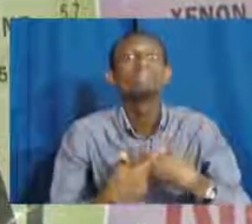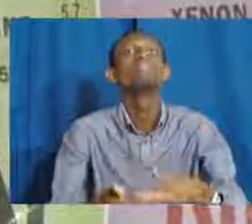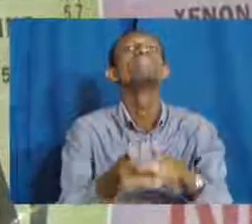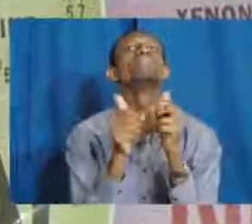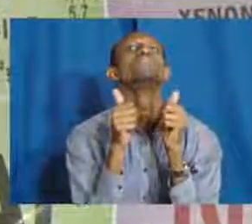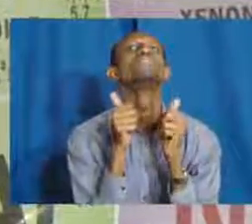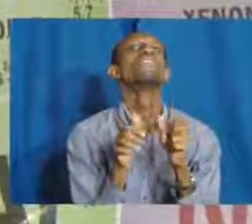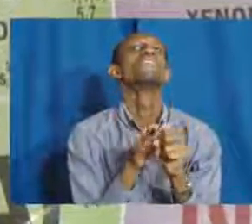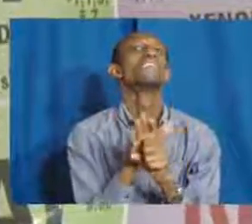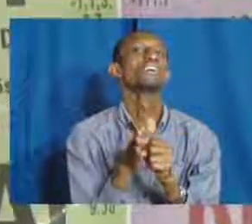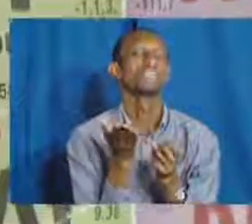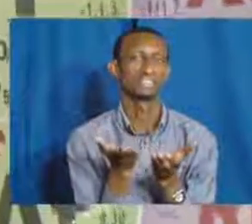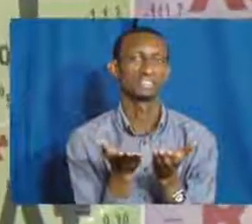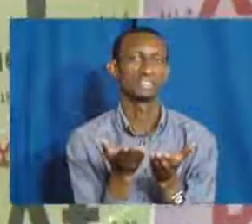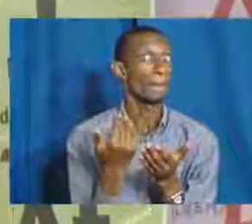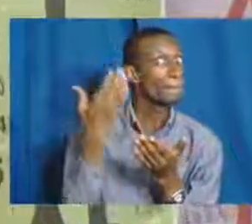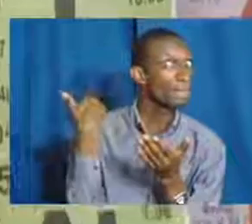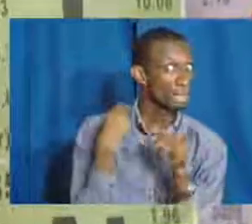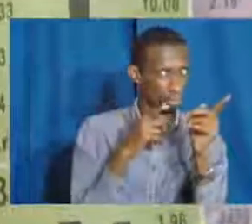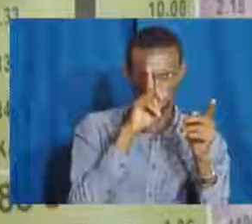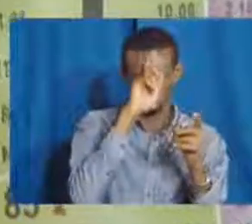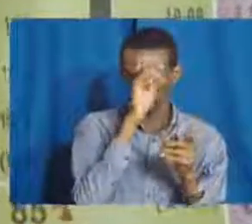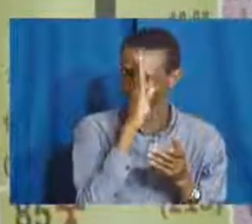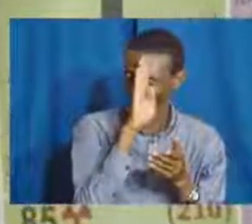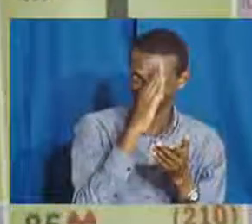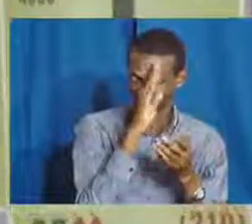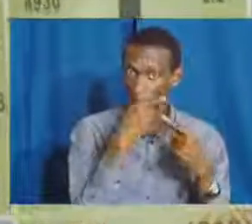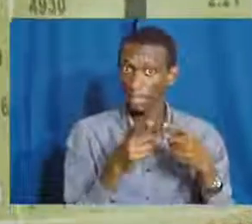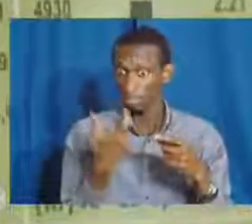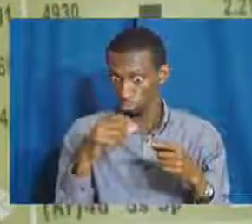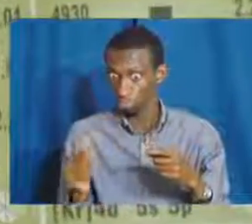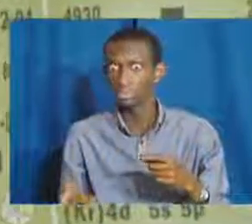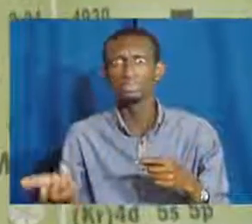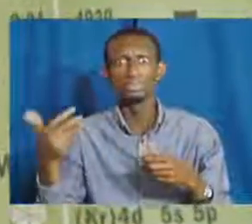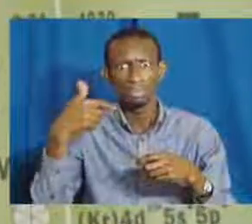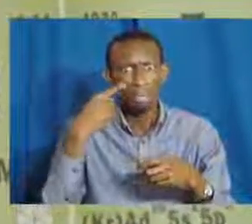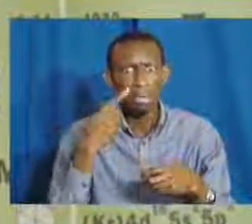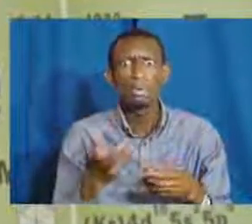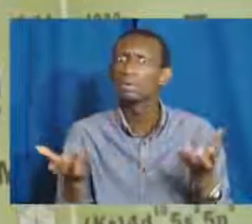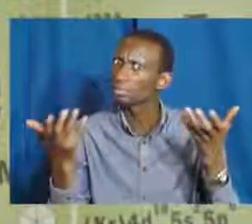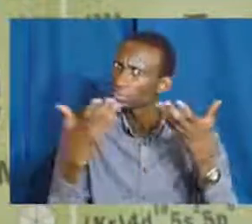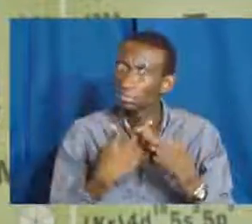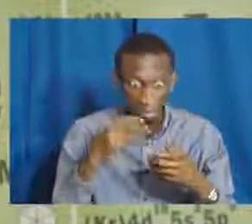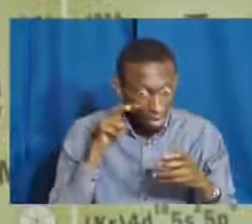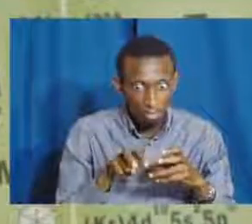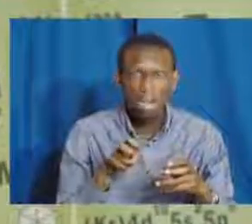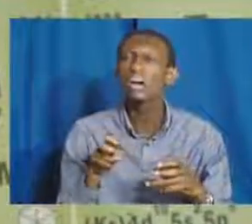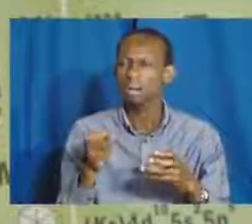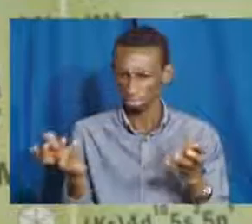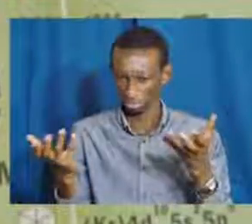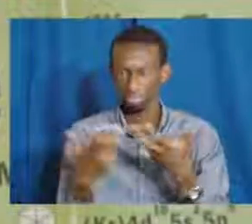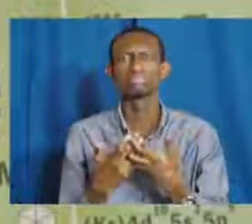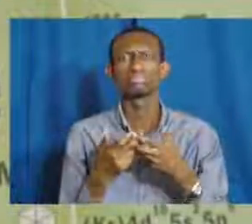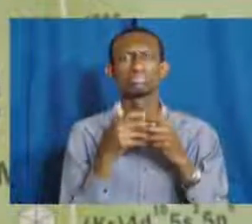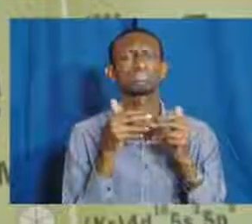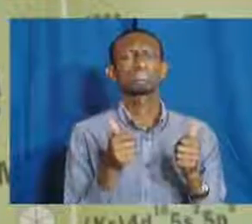what he predicted in the periodic table, even after their discoveries. Now,